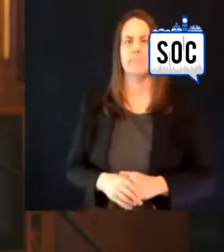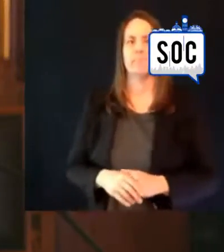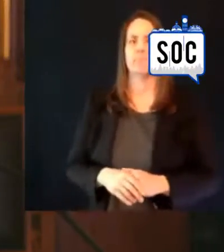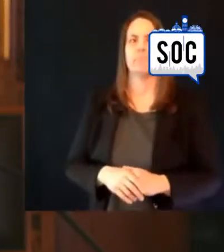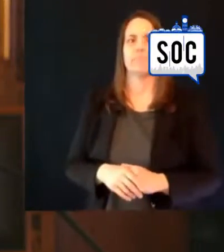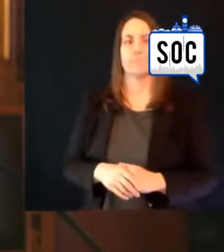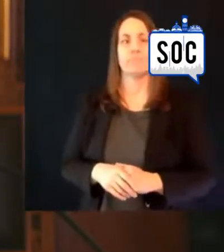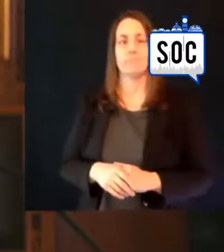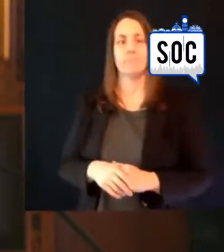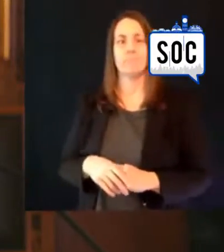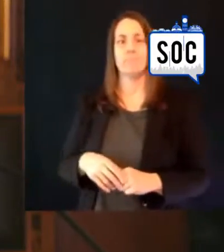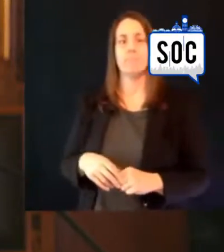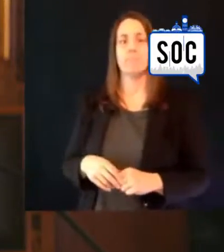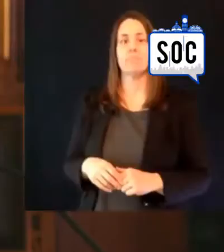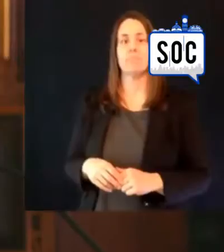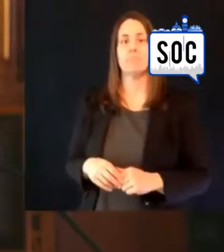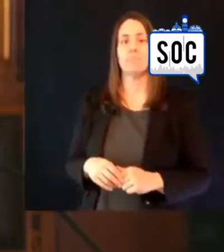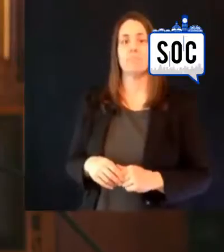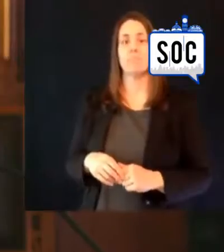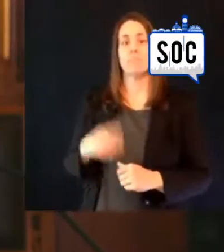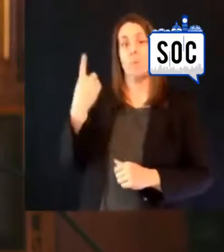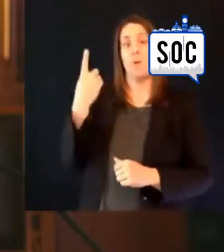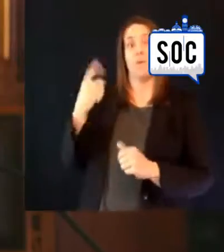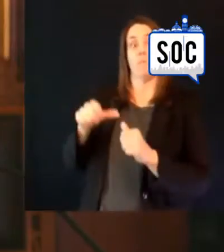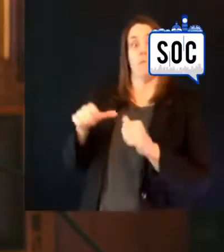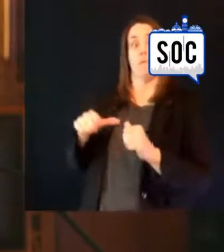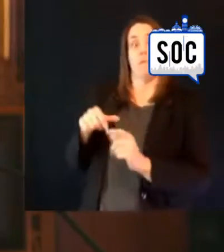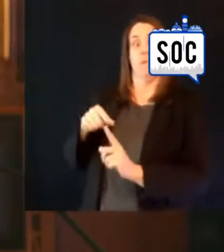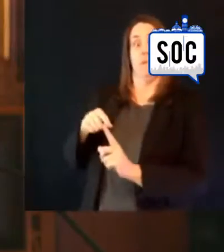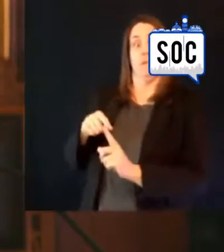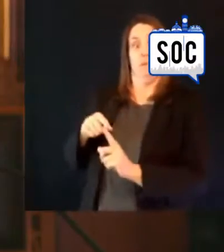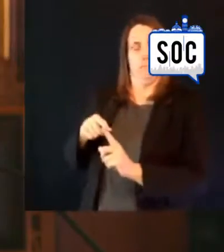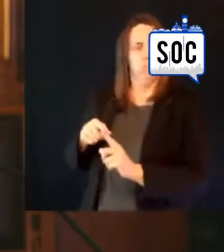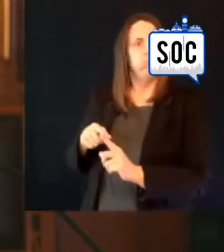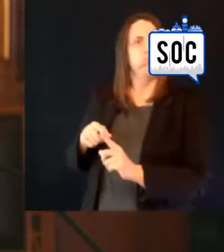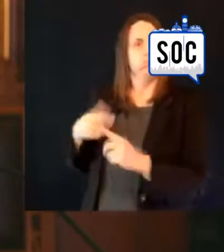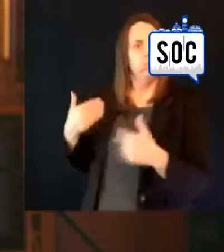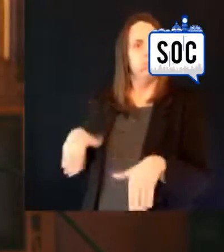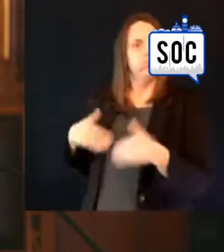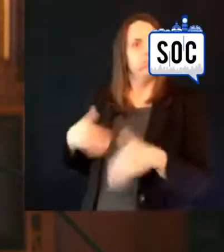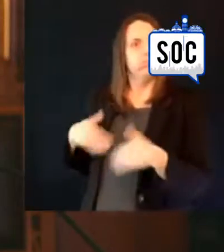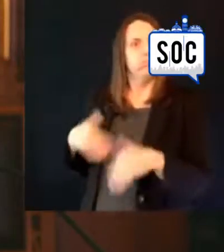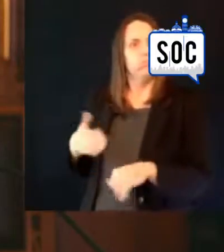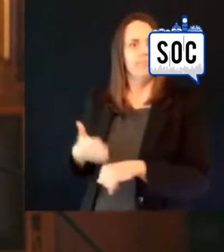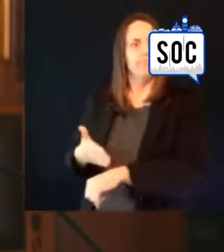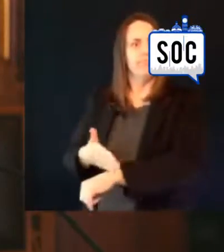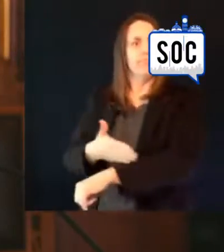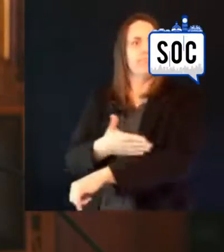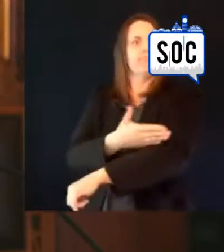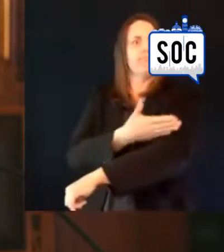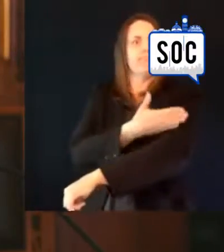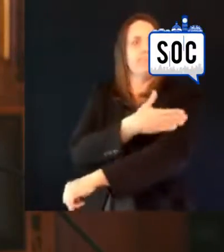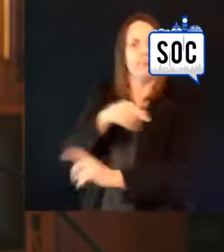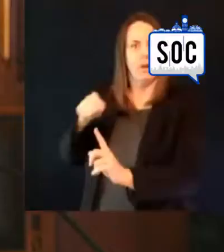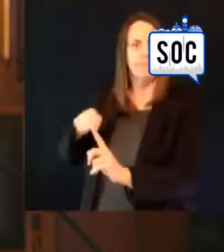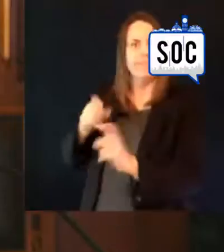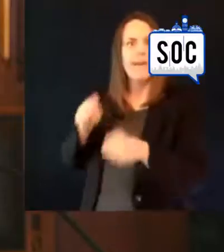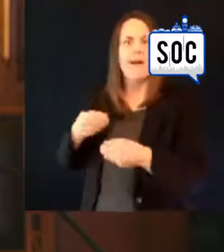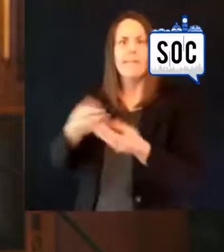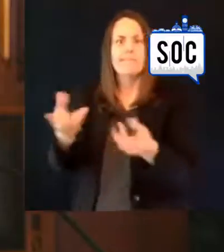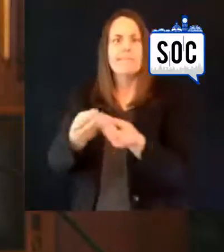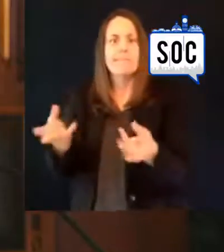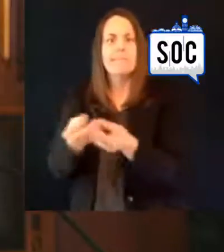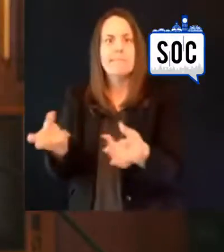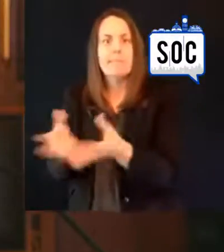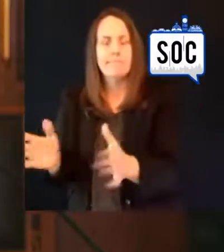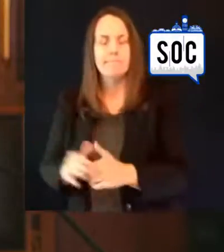recipients who complete their series. Remember, for the Johnson & Johnson vaccine, one shot is a completed series,